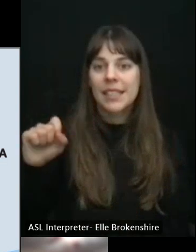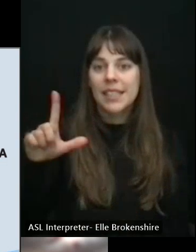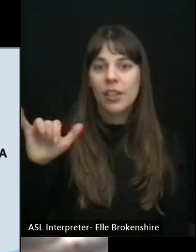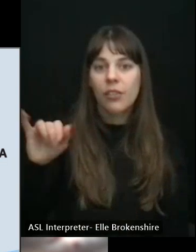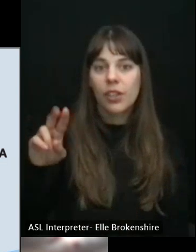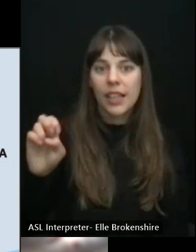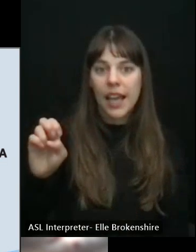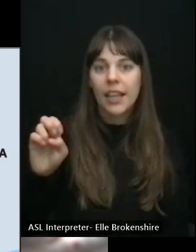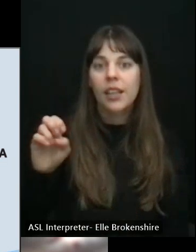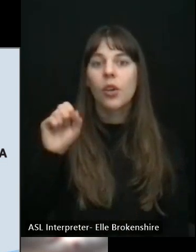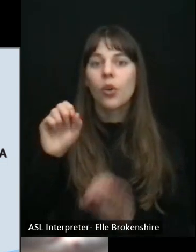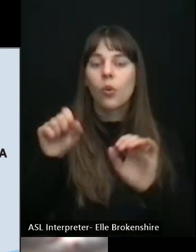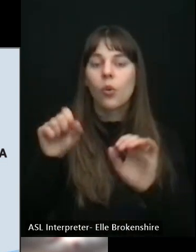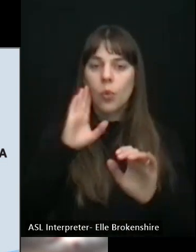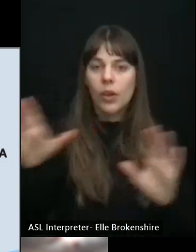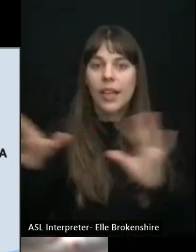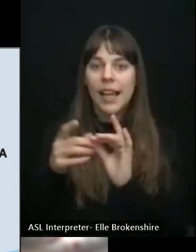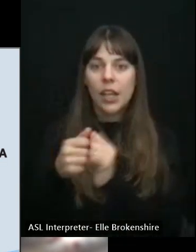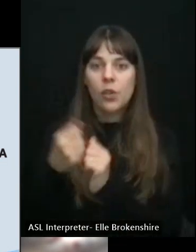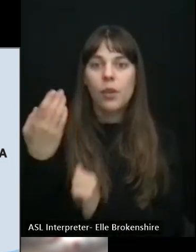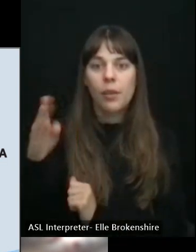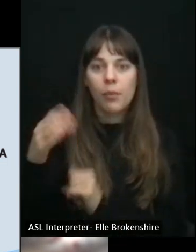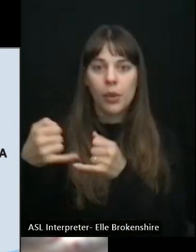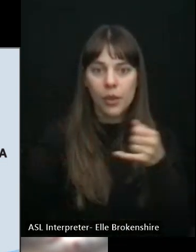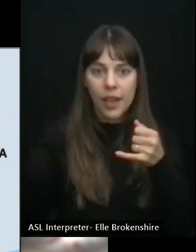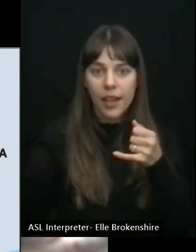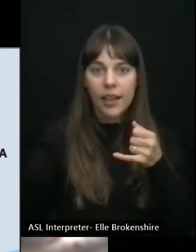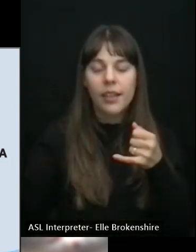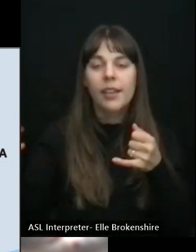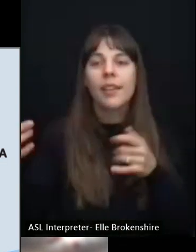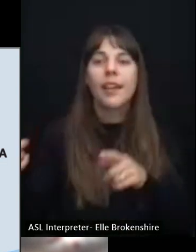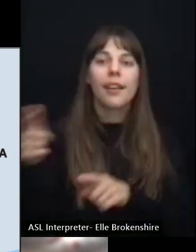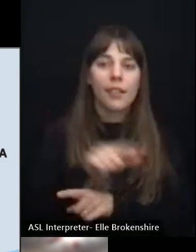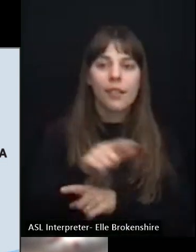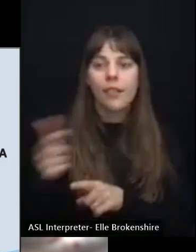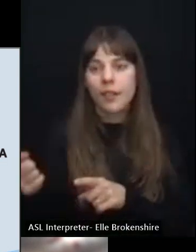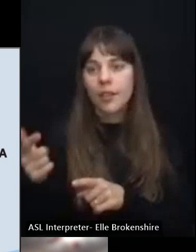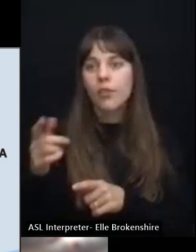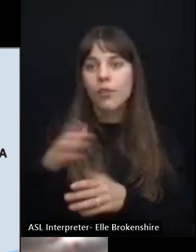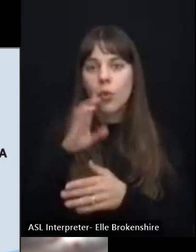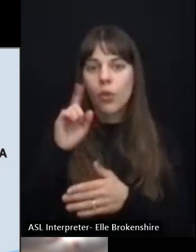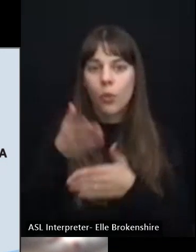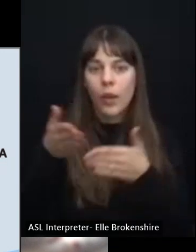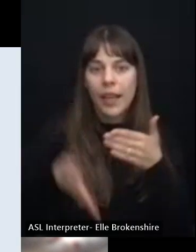into town and out of town on the weekends. Next slide, please.